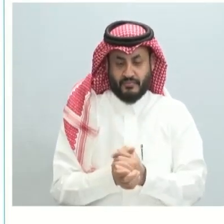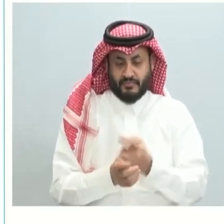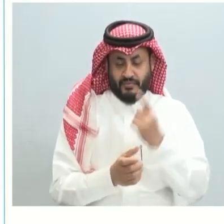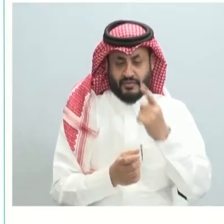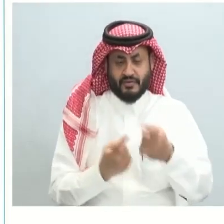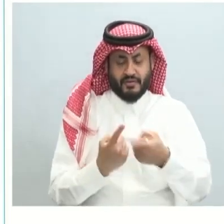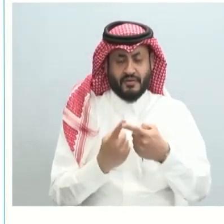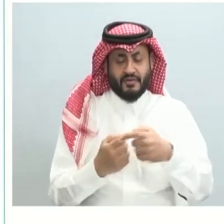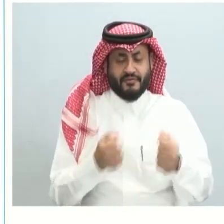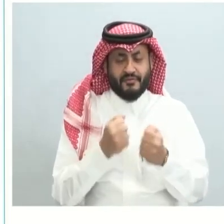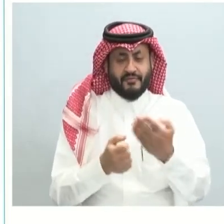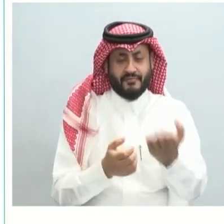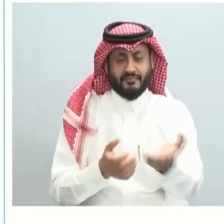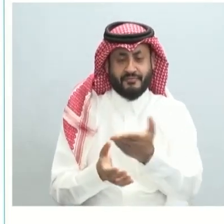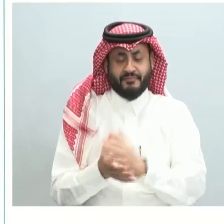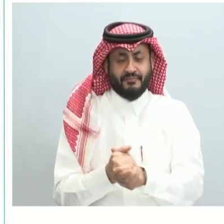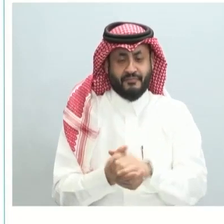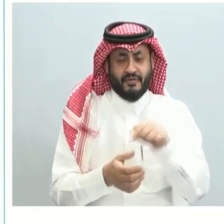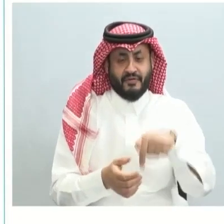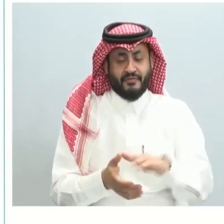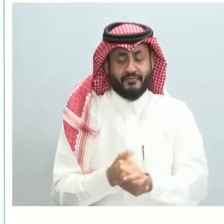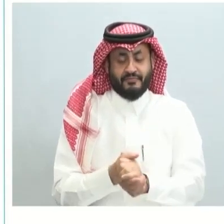first exercise that we have for our